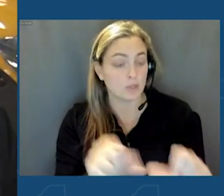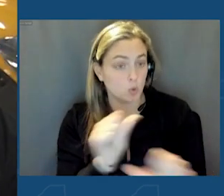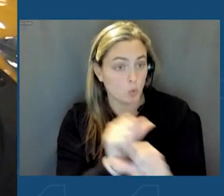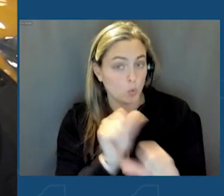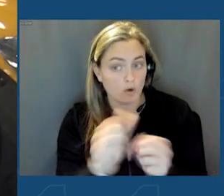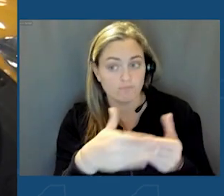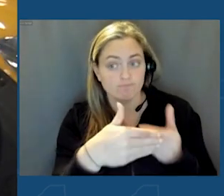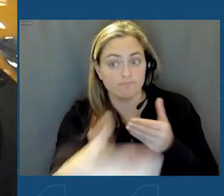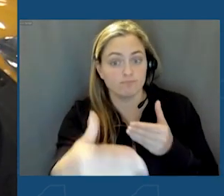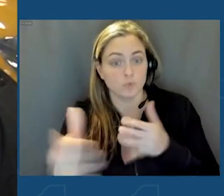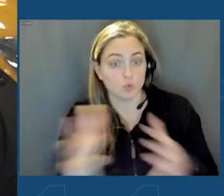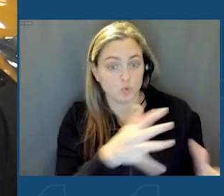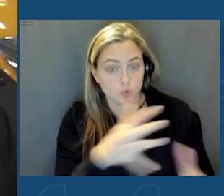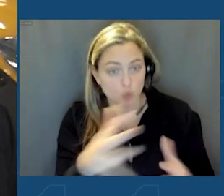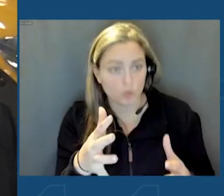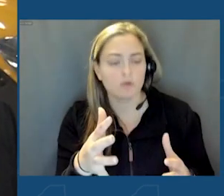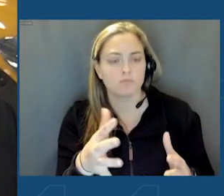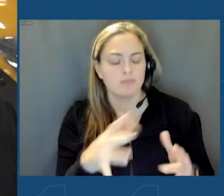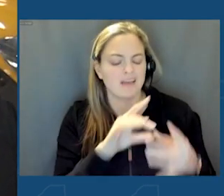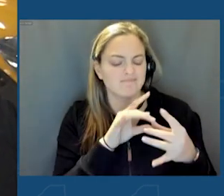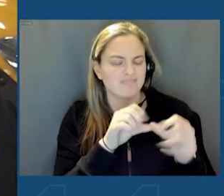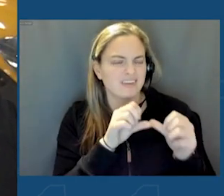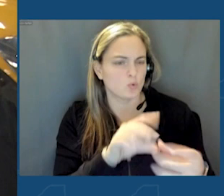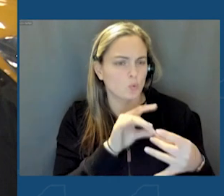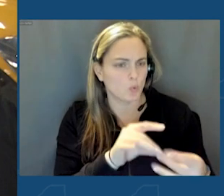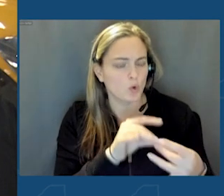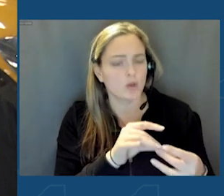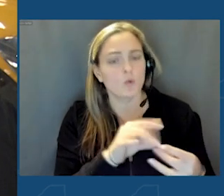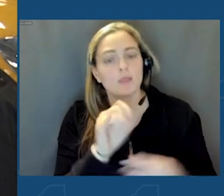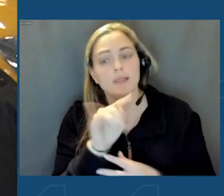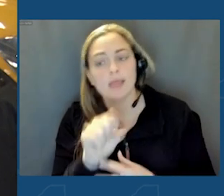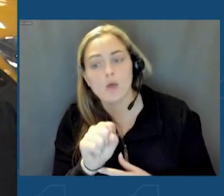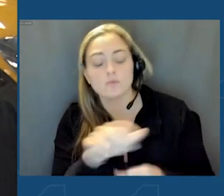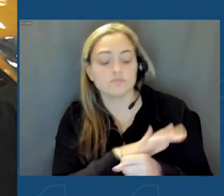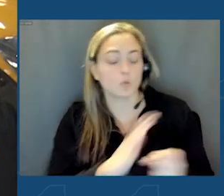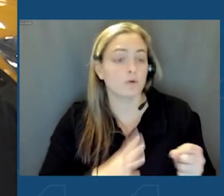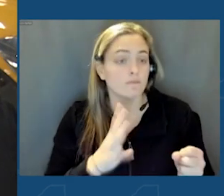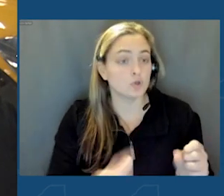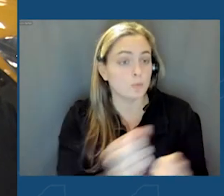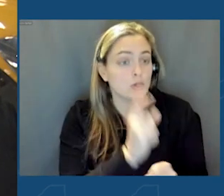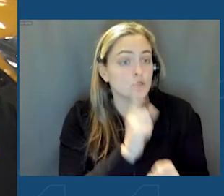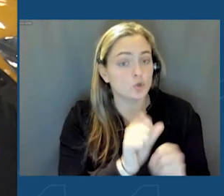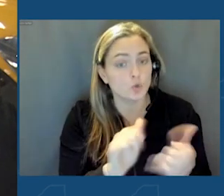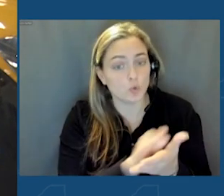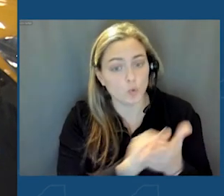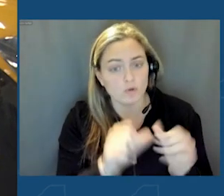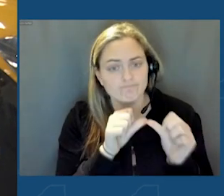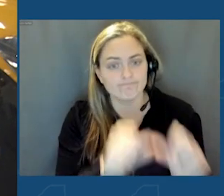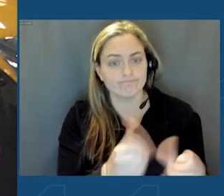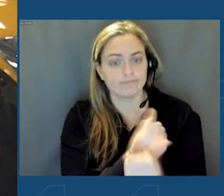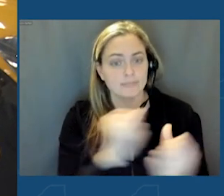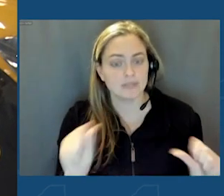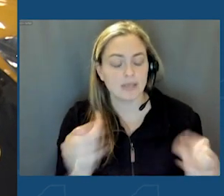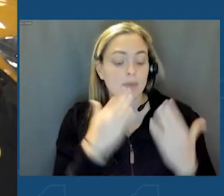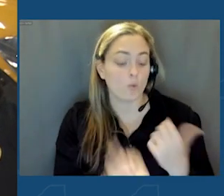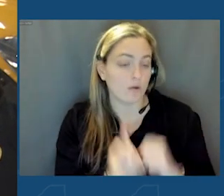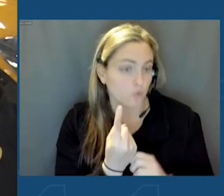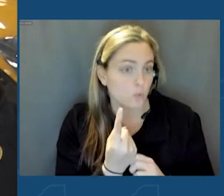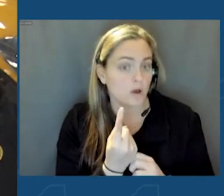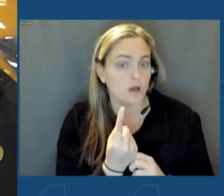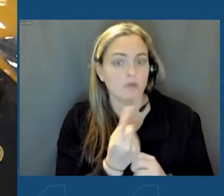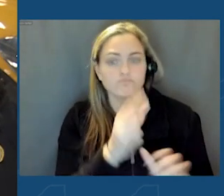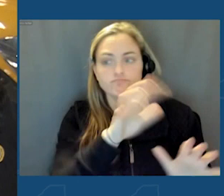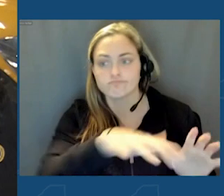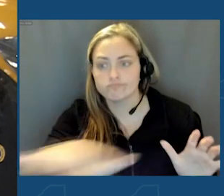and continue to coordinate with counties and local officials to make sure New Yorkers stay safe and we thank everyone all of the